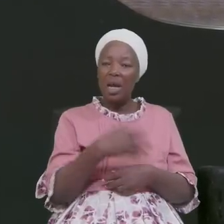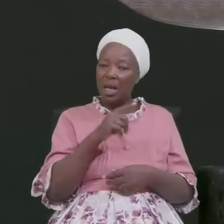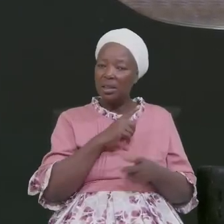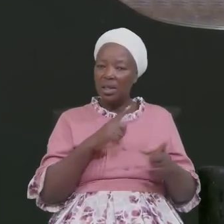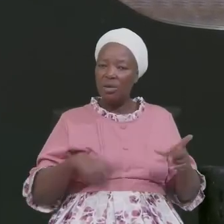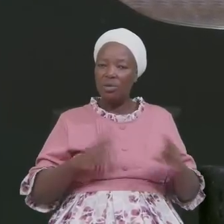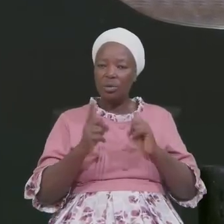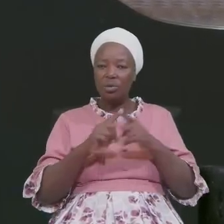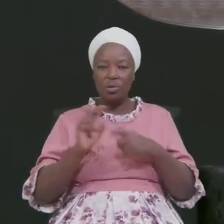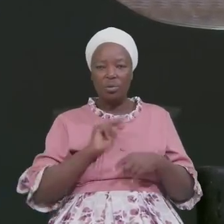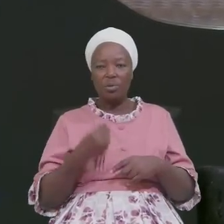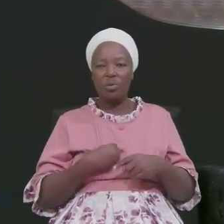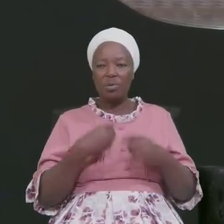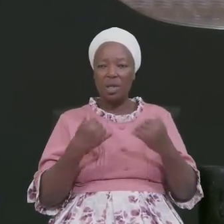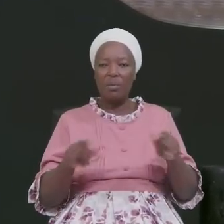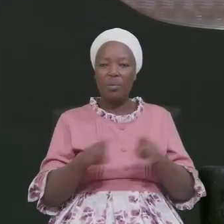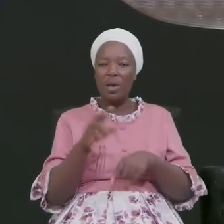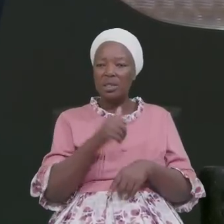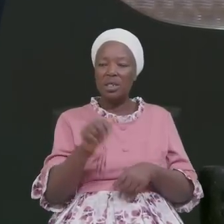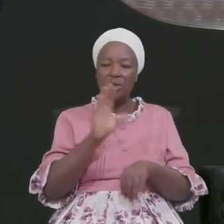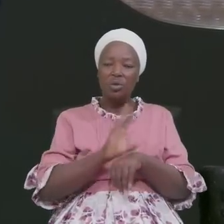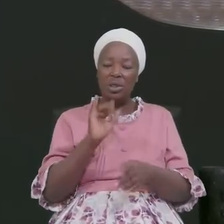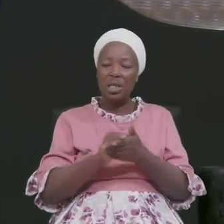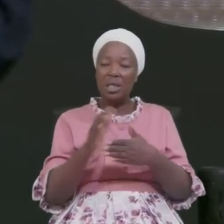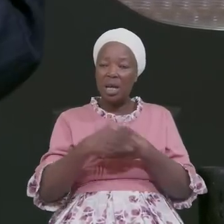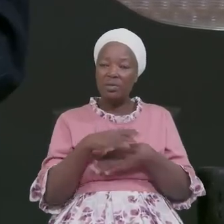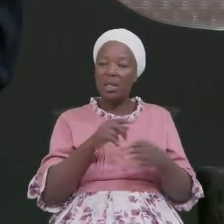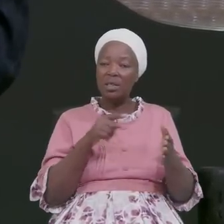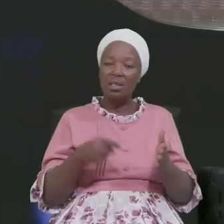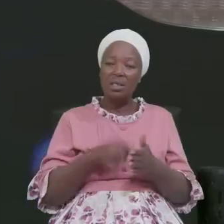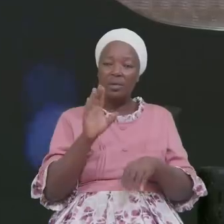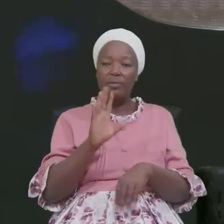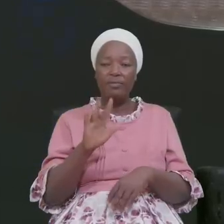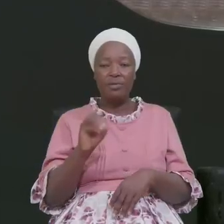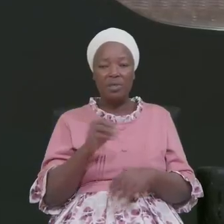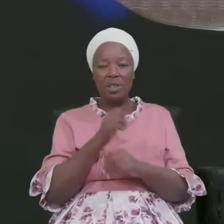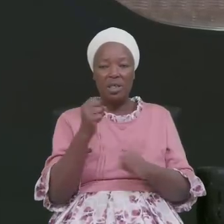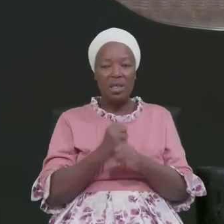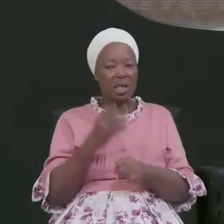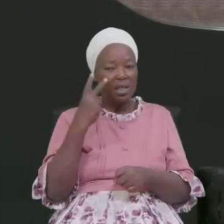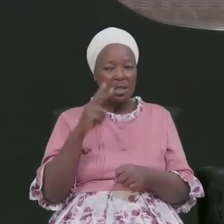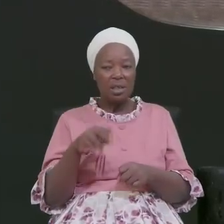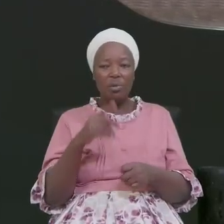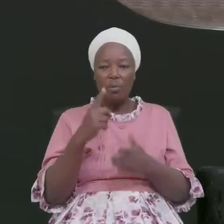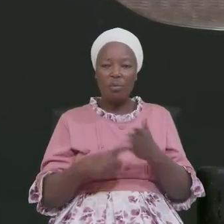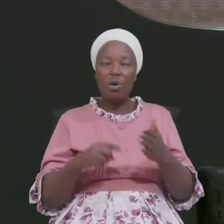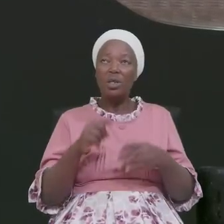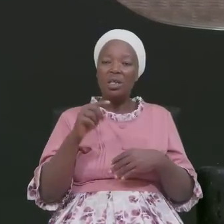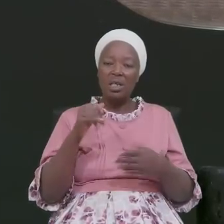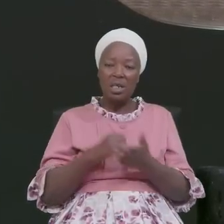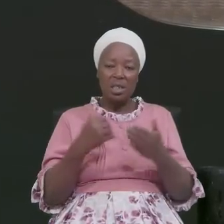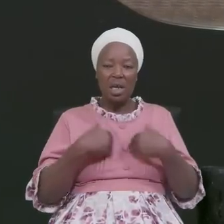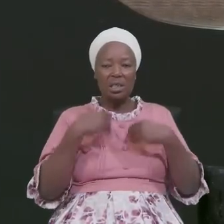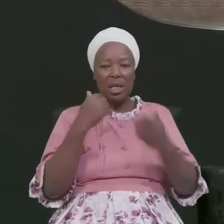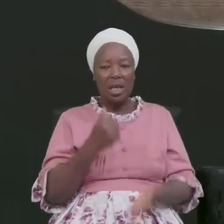to us as a church after these 50 years. Look at what has helped us, and look at